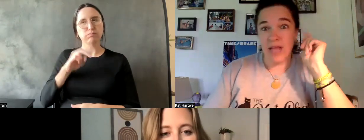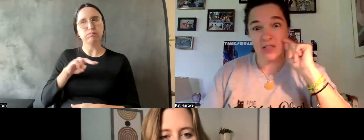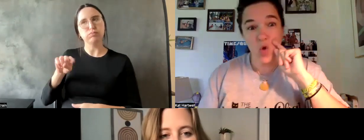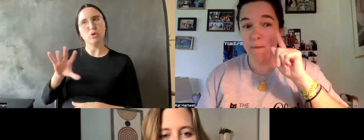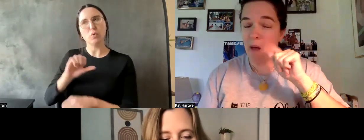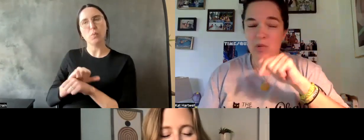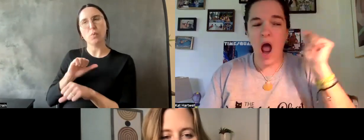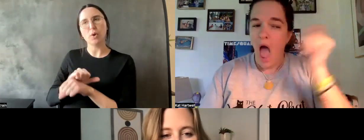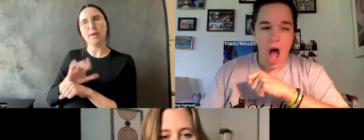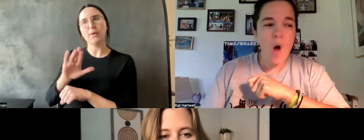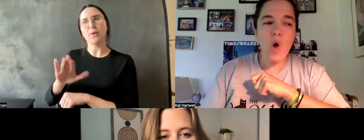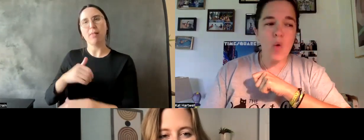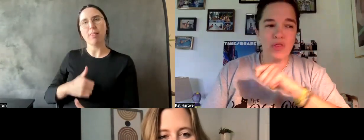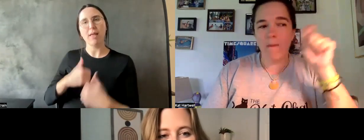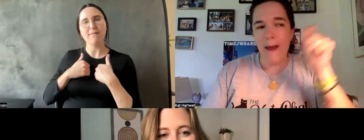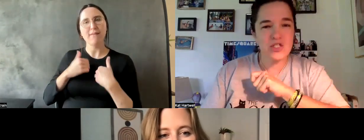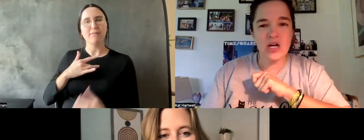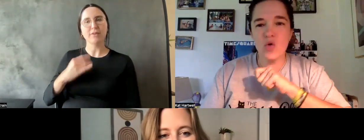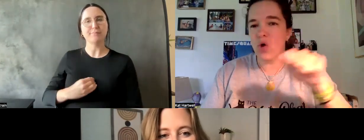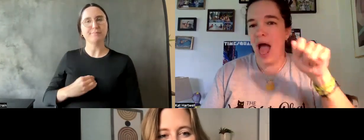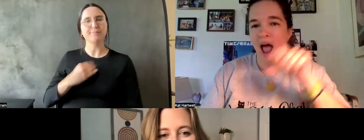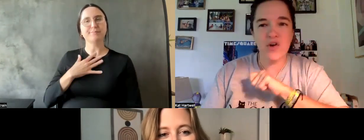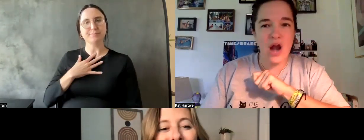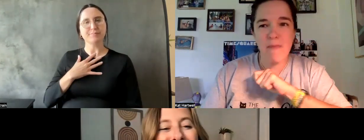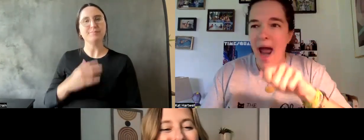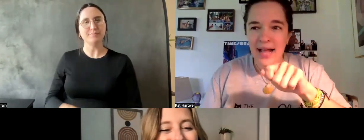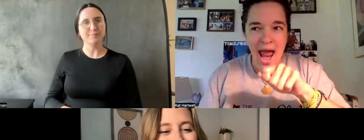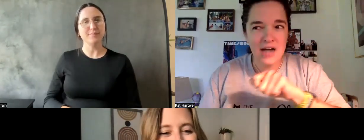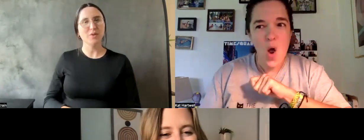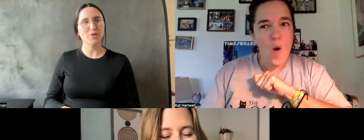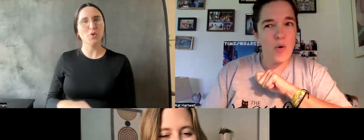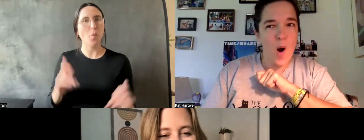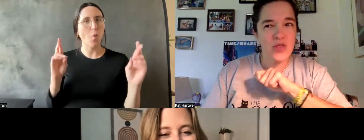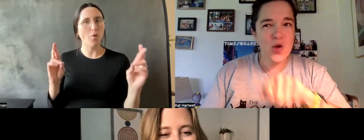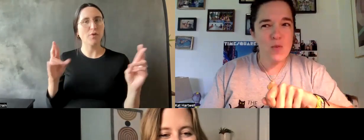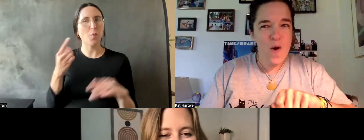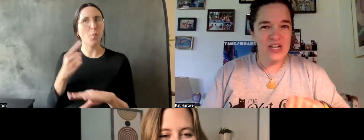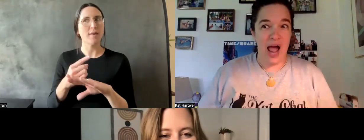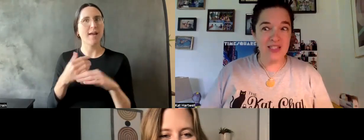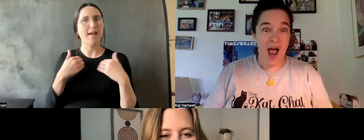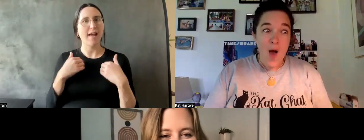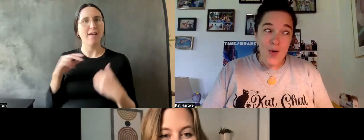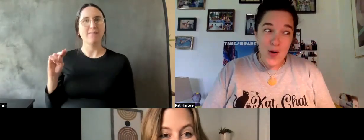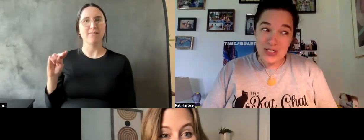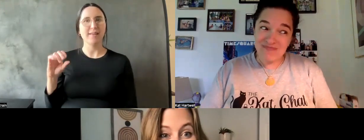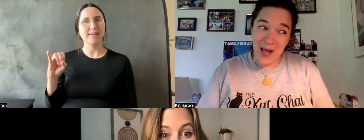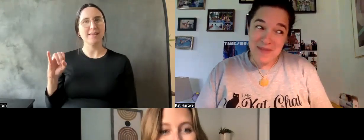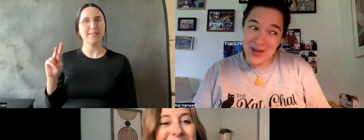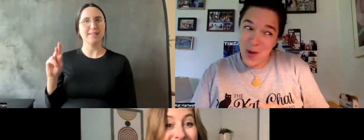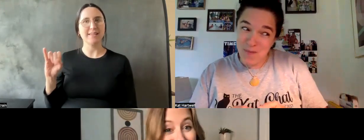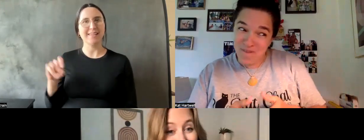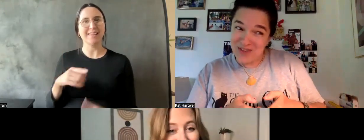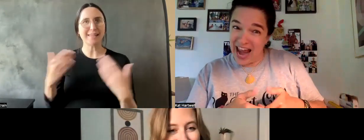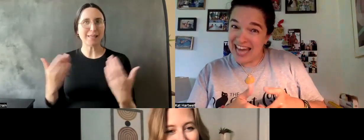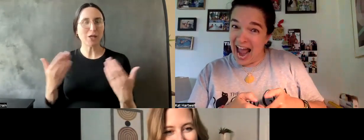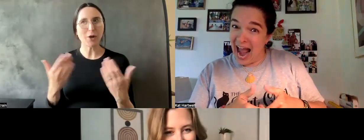Hopefully someday too, but I want to maybe you can have her on your podcast, promote the new movies. I thought, oh, she filmed me